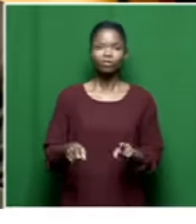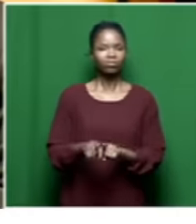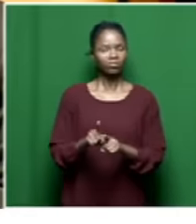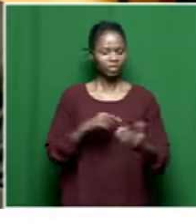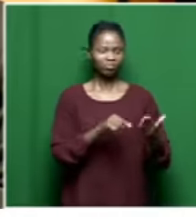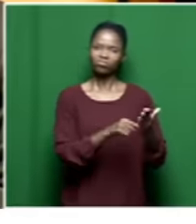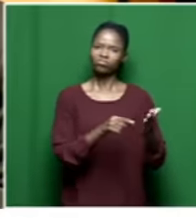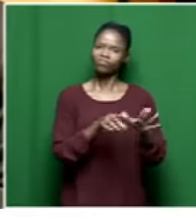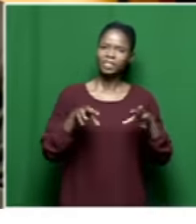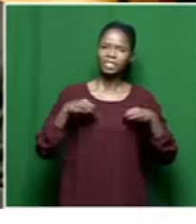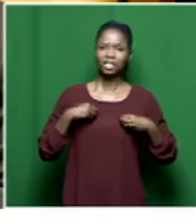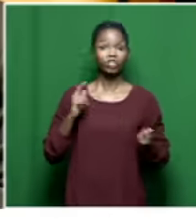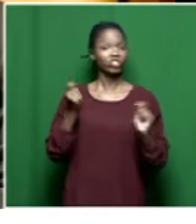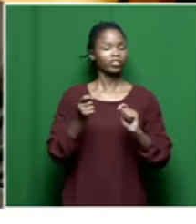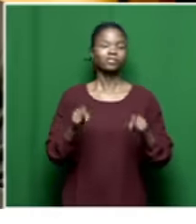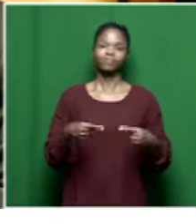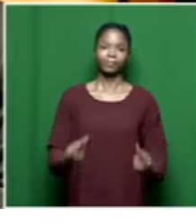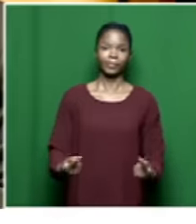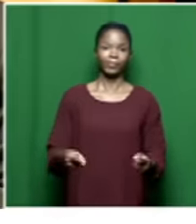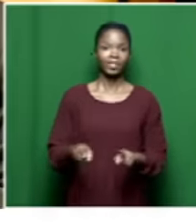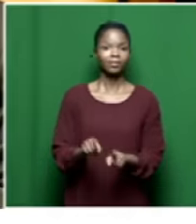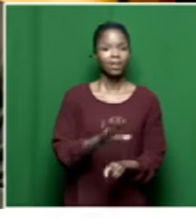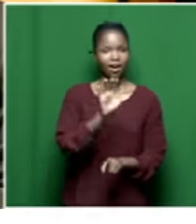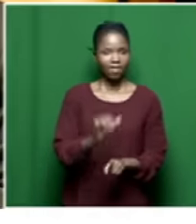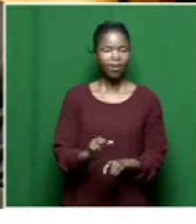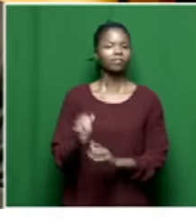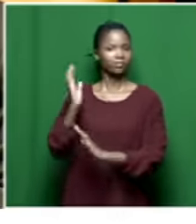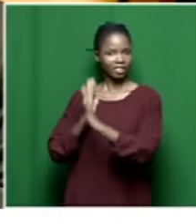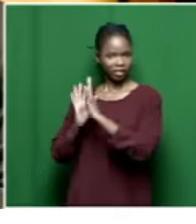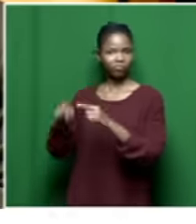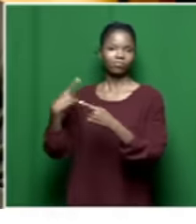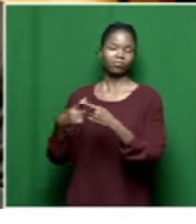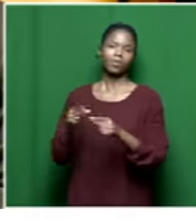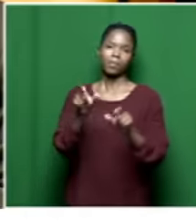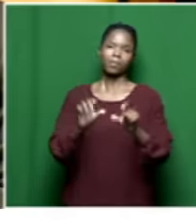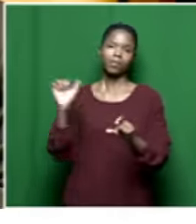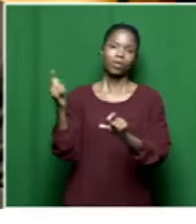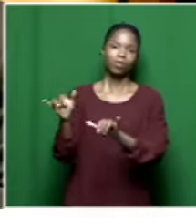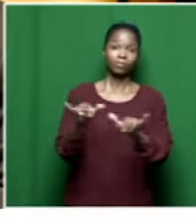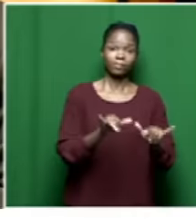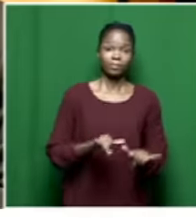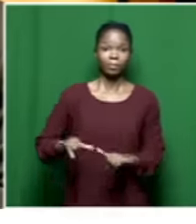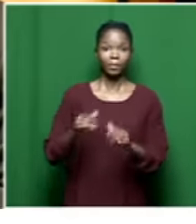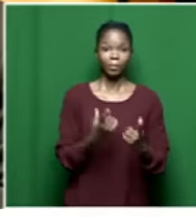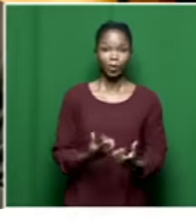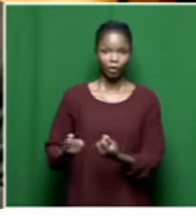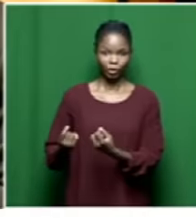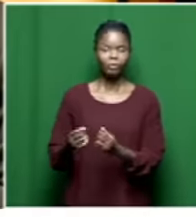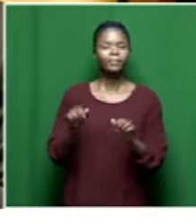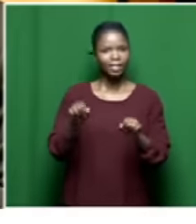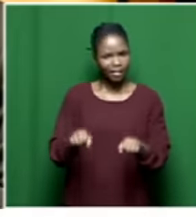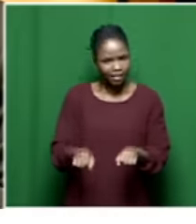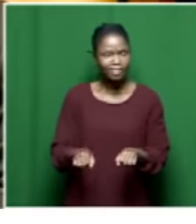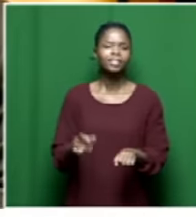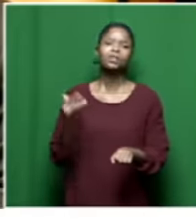been questioned. History of this country is there for everybody. We recognized that